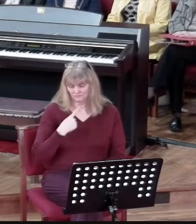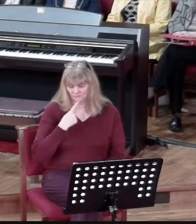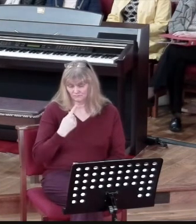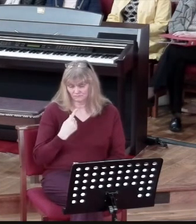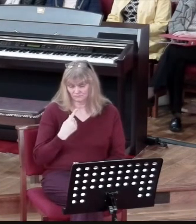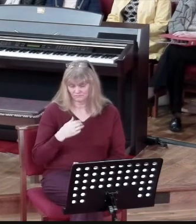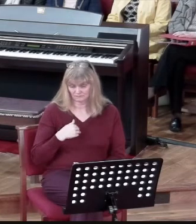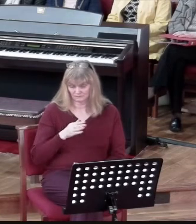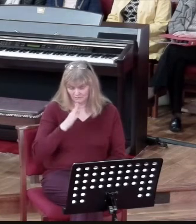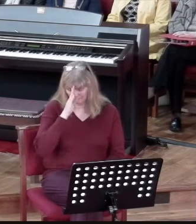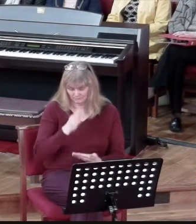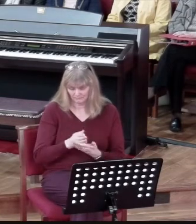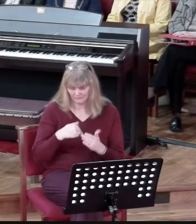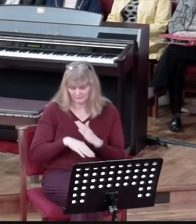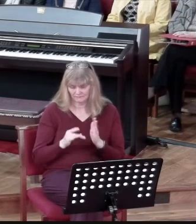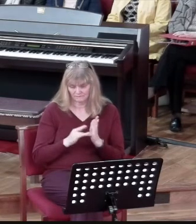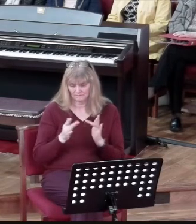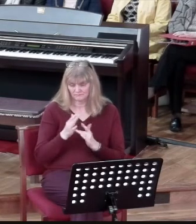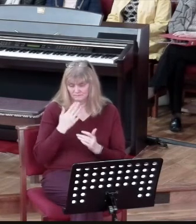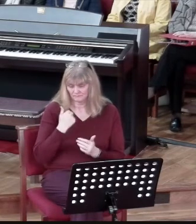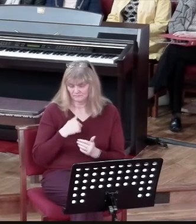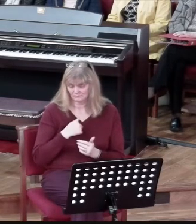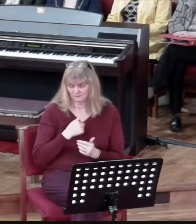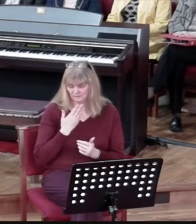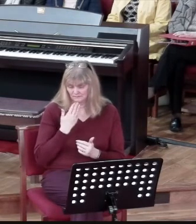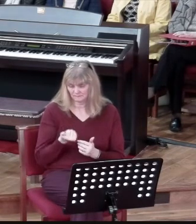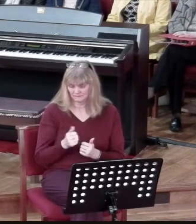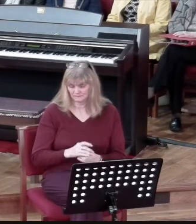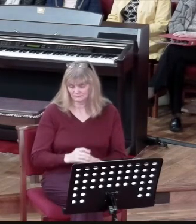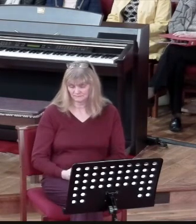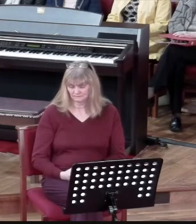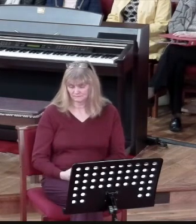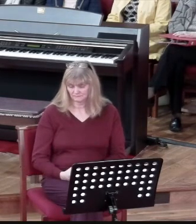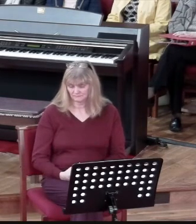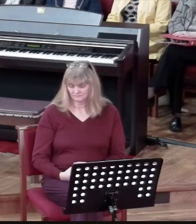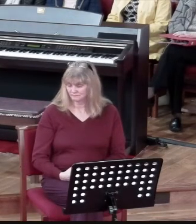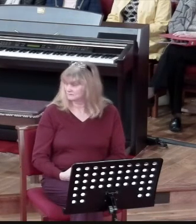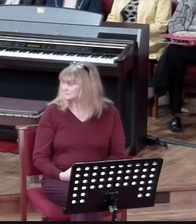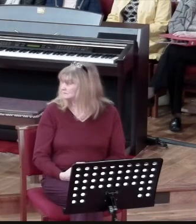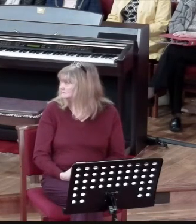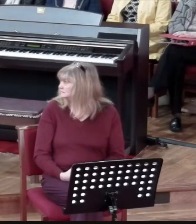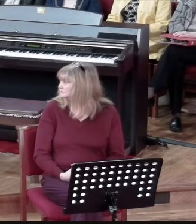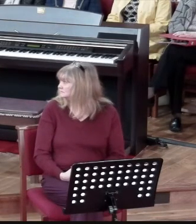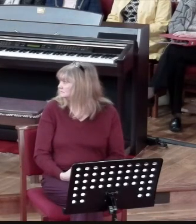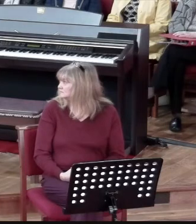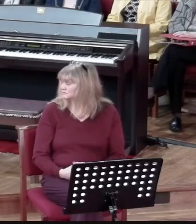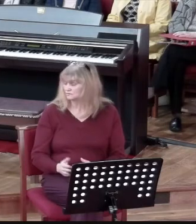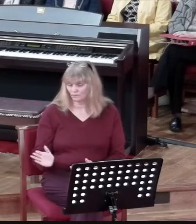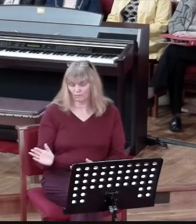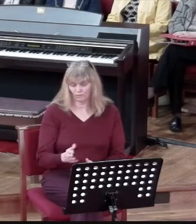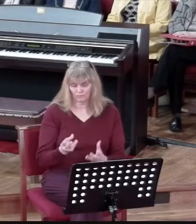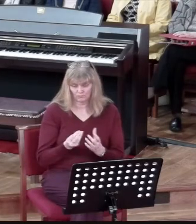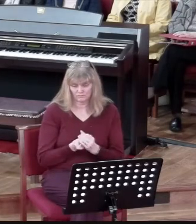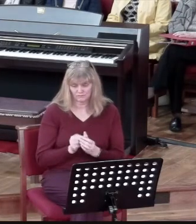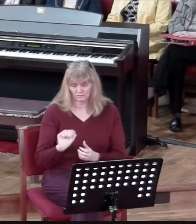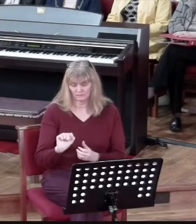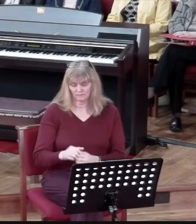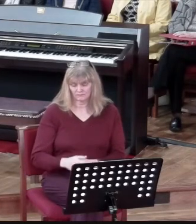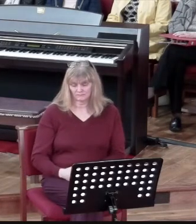you always, right to the very end of the earth. So he was always with them. And that wasn't just